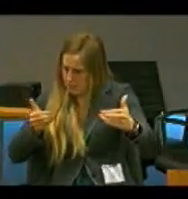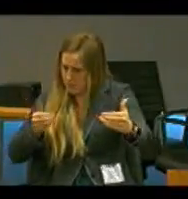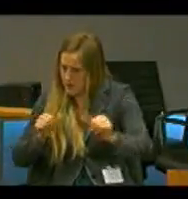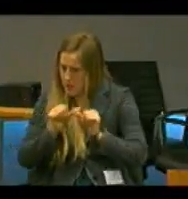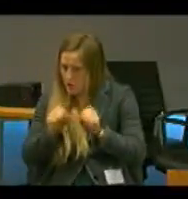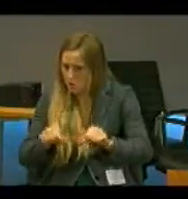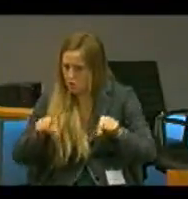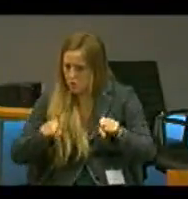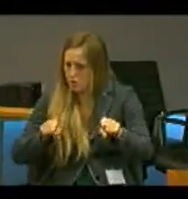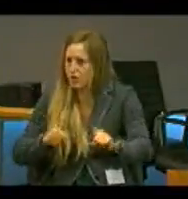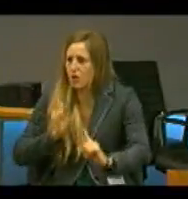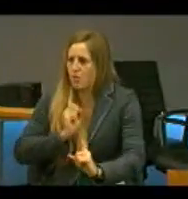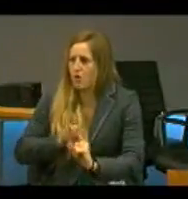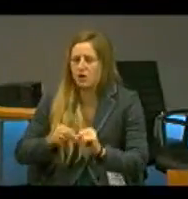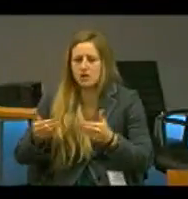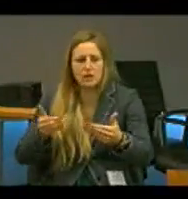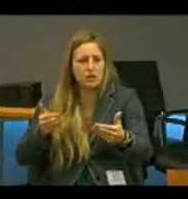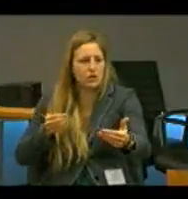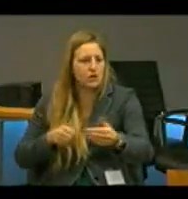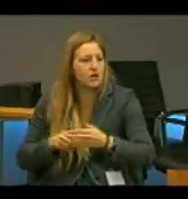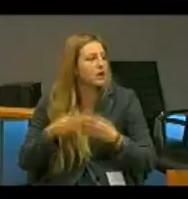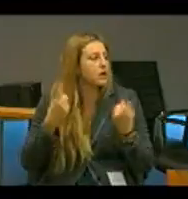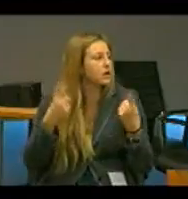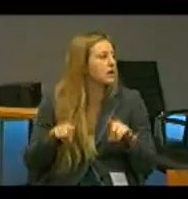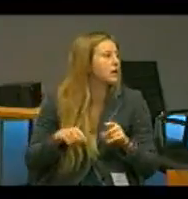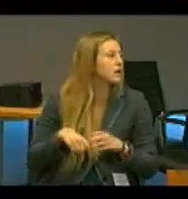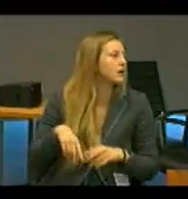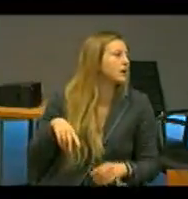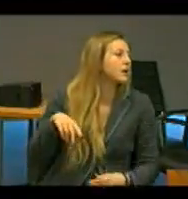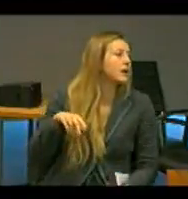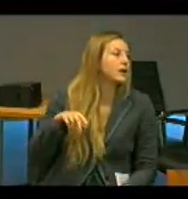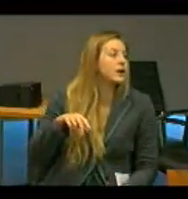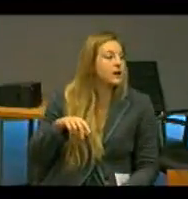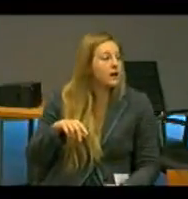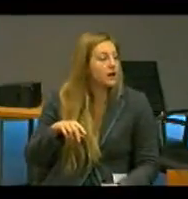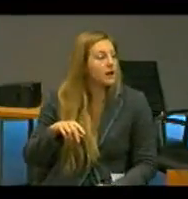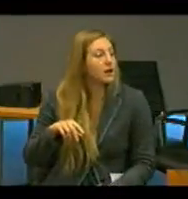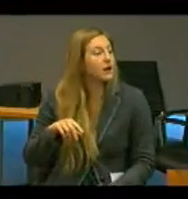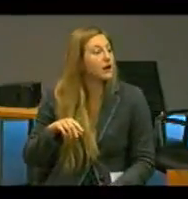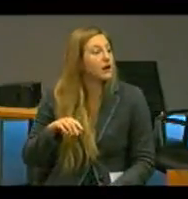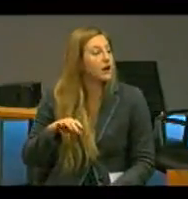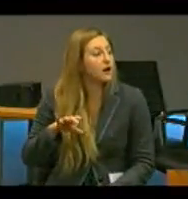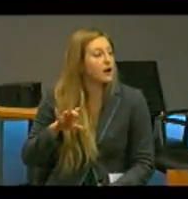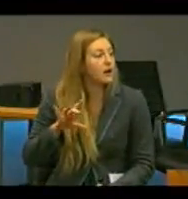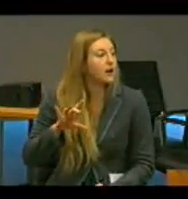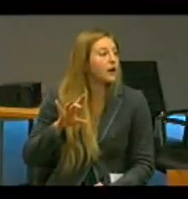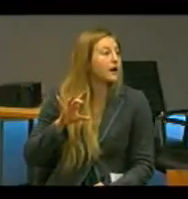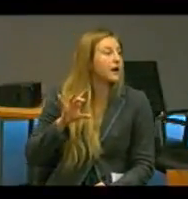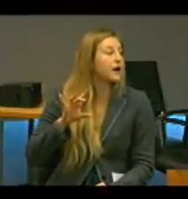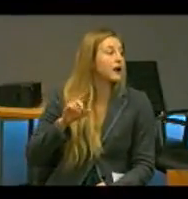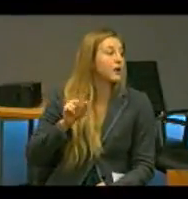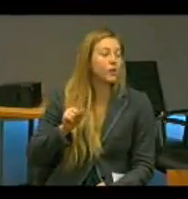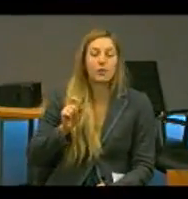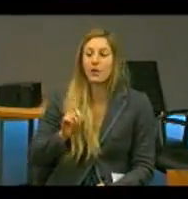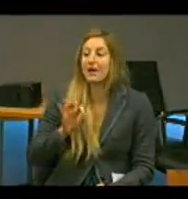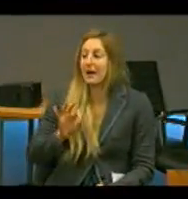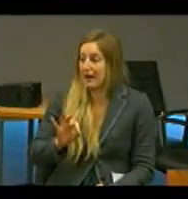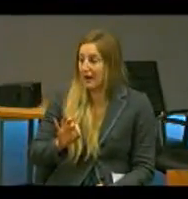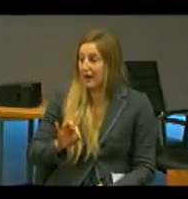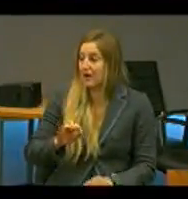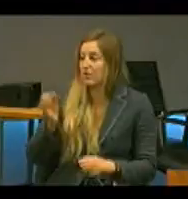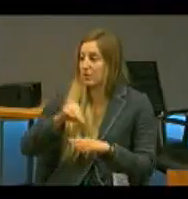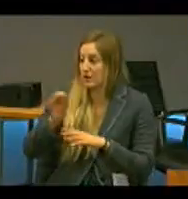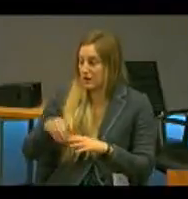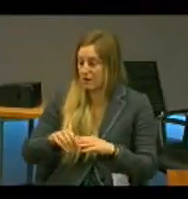AG's pass rate is now only 1.09 times DG's pass rate, 9% greater. Thus, by lowering the cutoff,